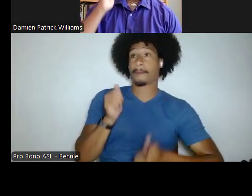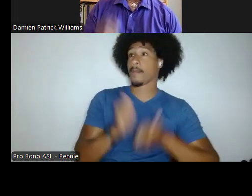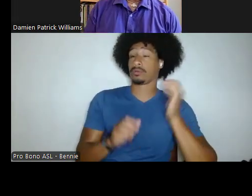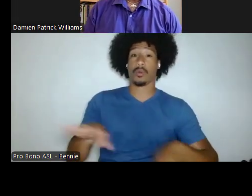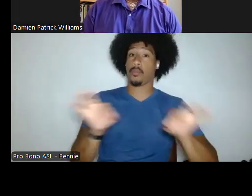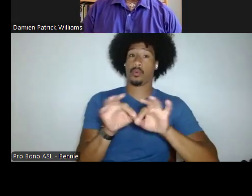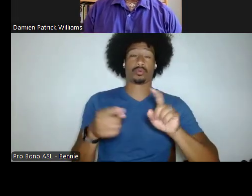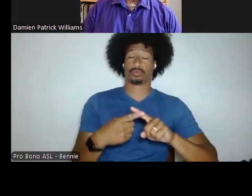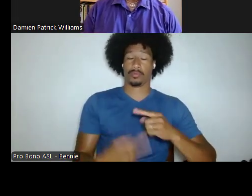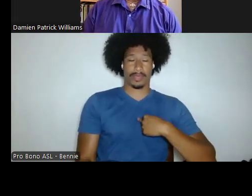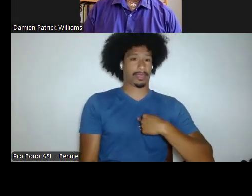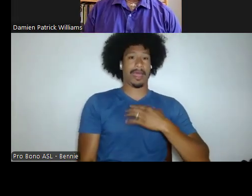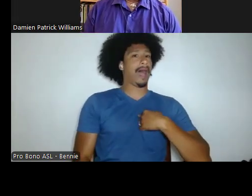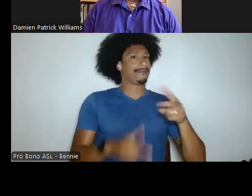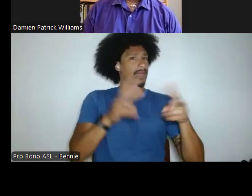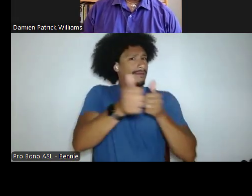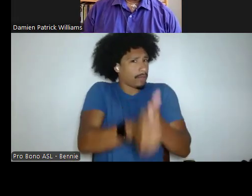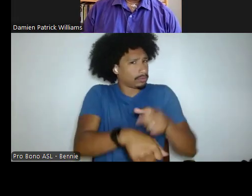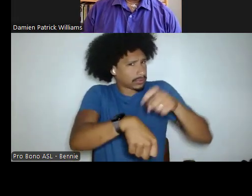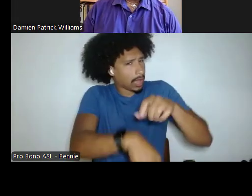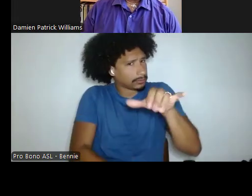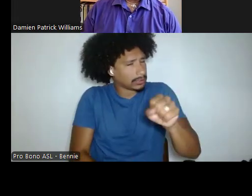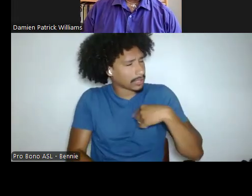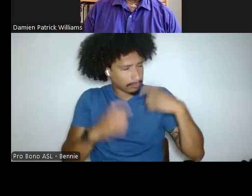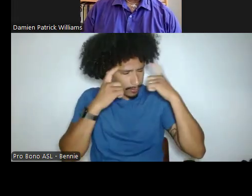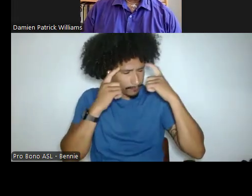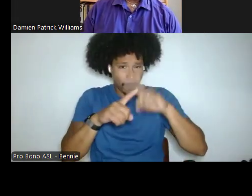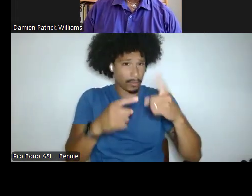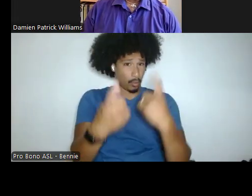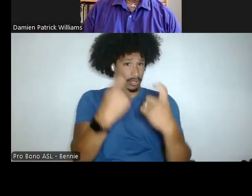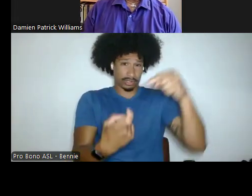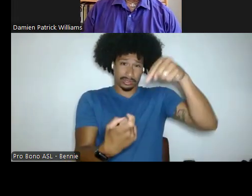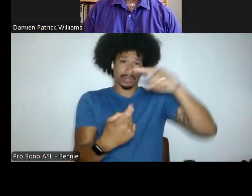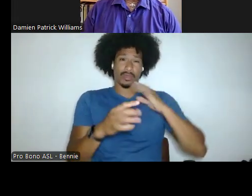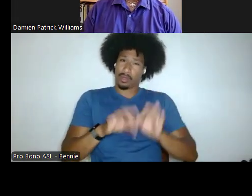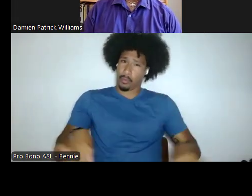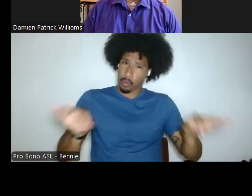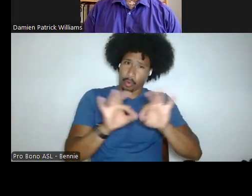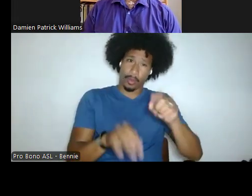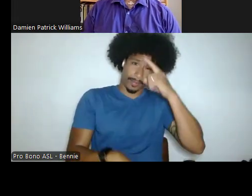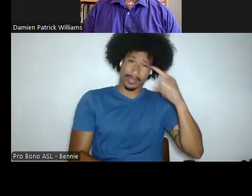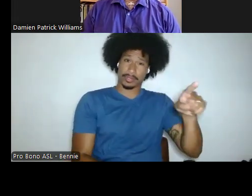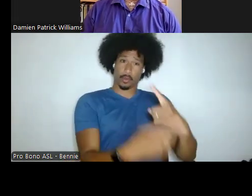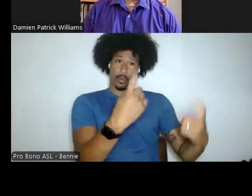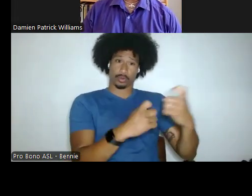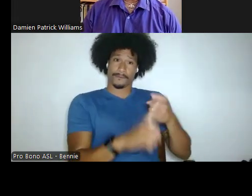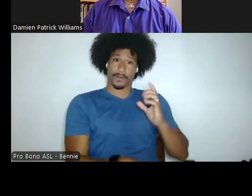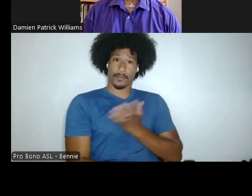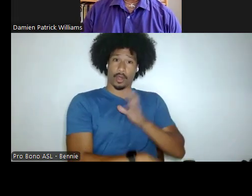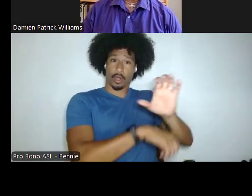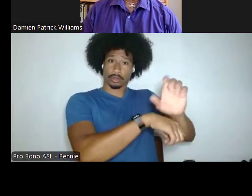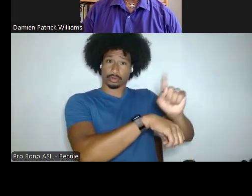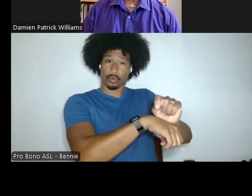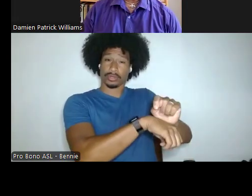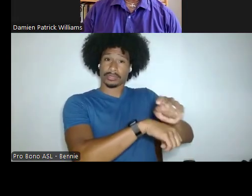of our time, but the questions is really kind of important because the questions that we get from our consultants are often surprising to the research teams